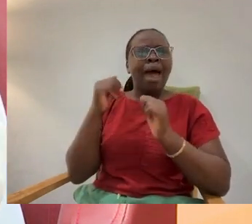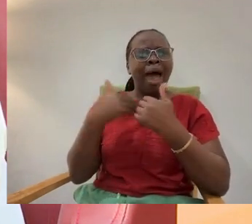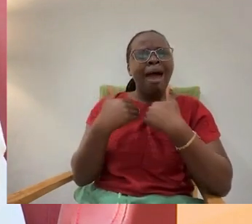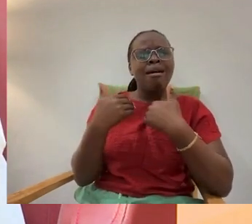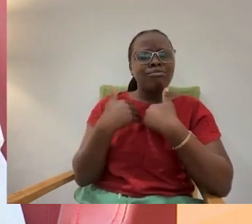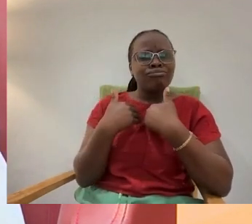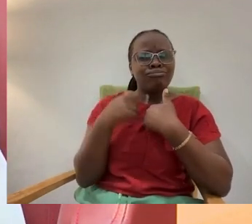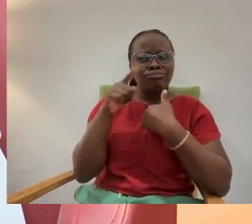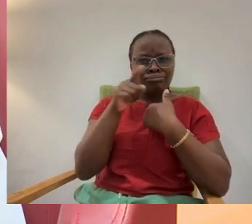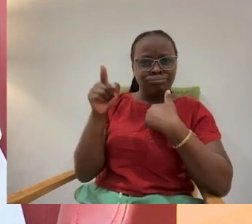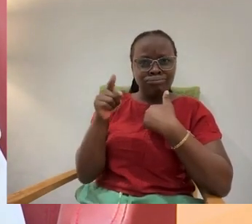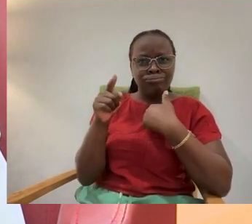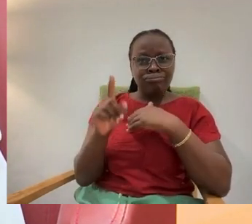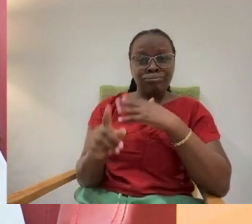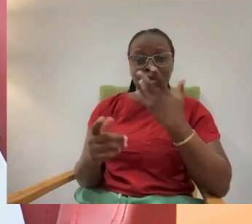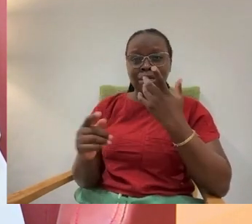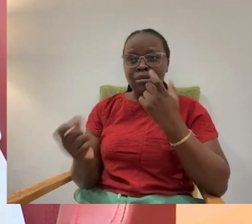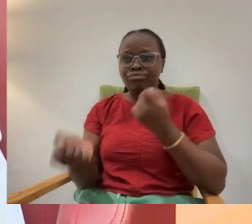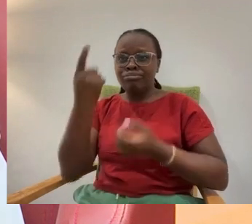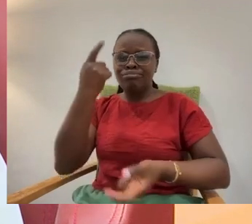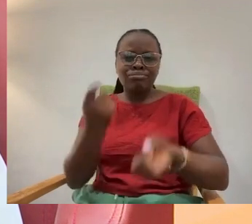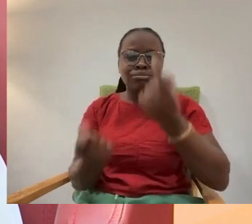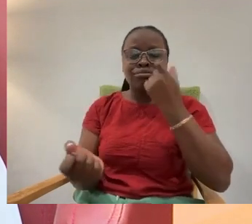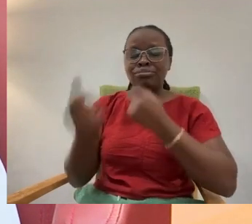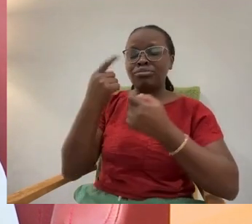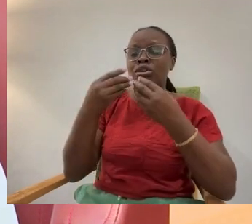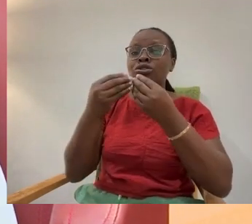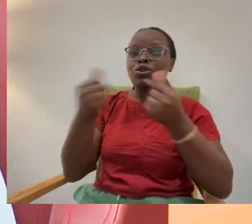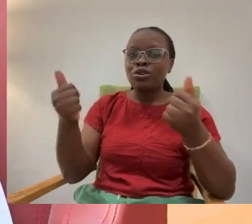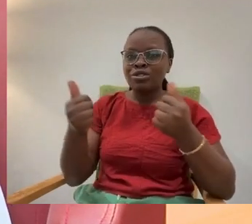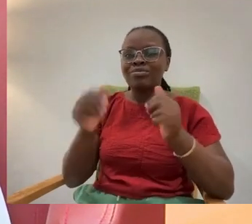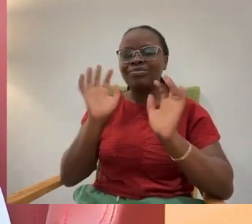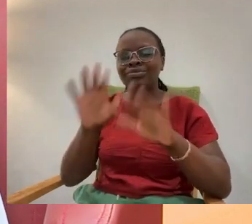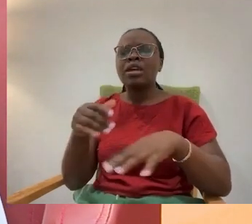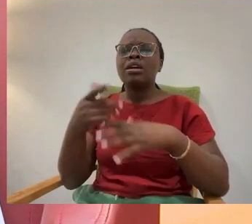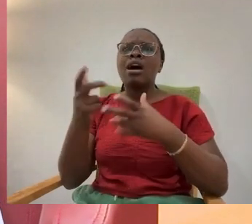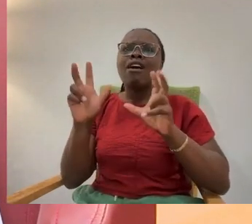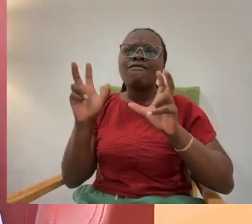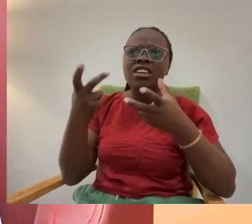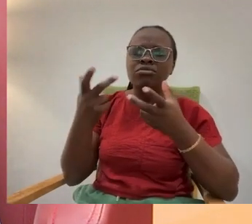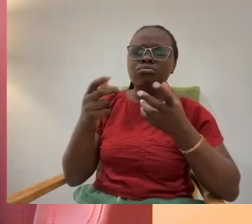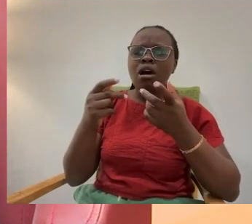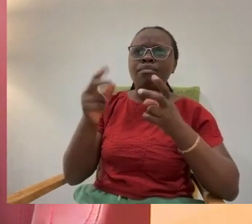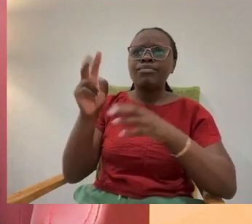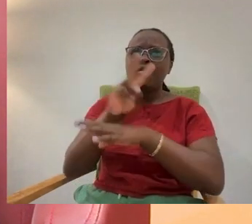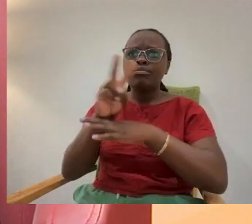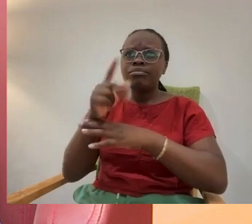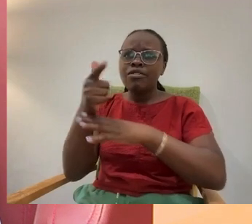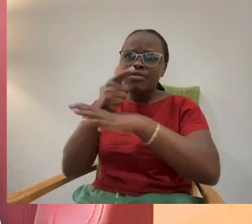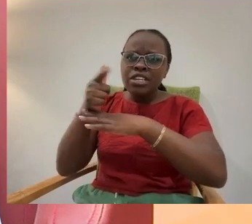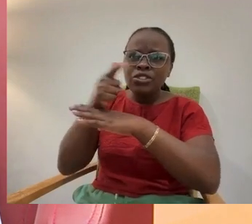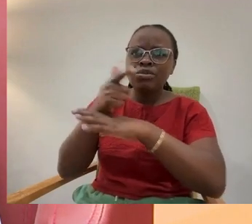been an upcoming of different solutions also, such as video conferencing platforms. We've also